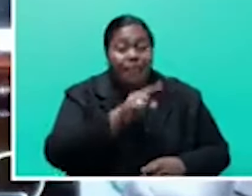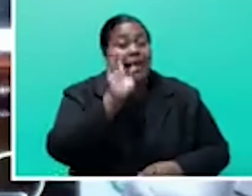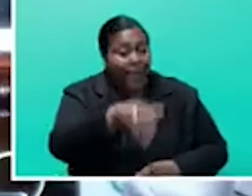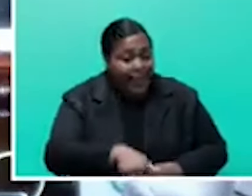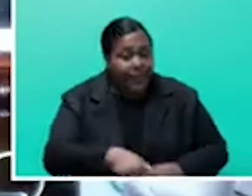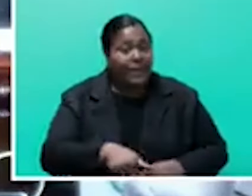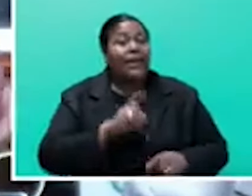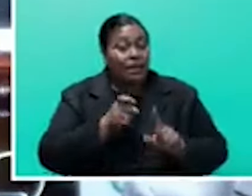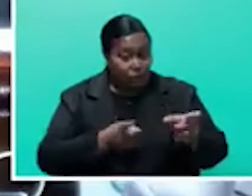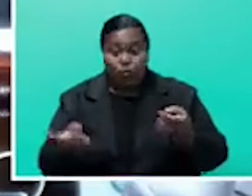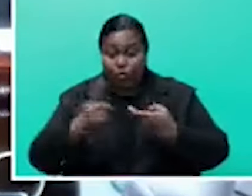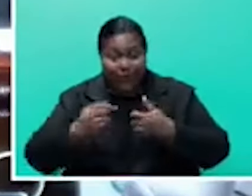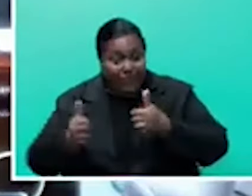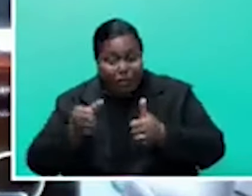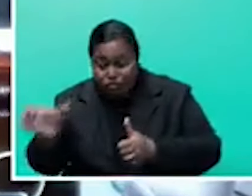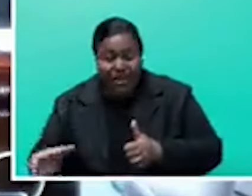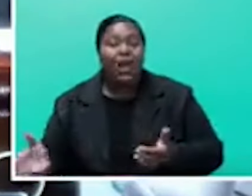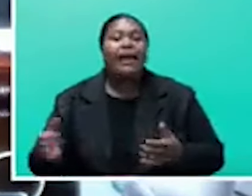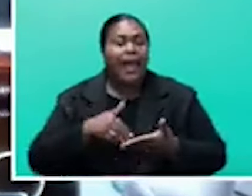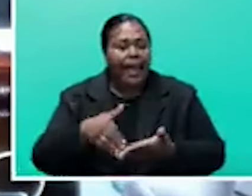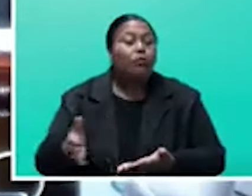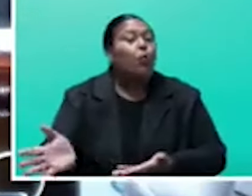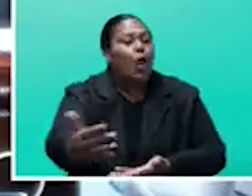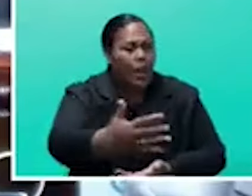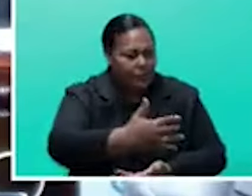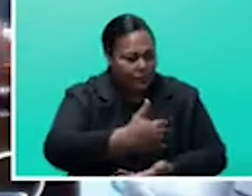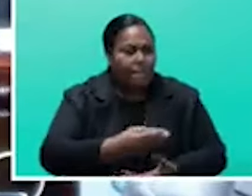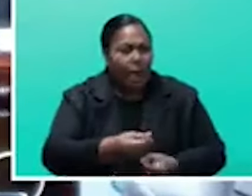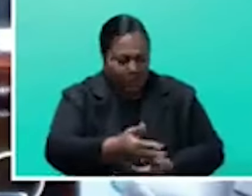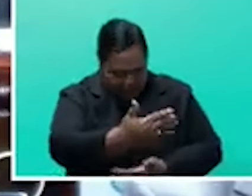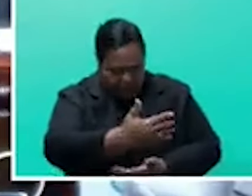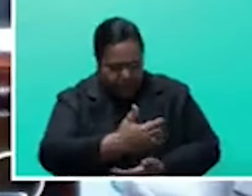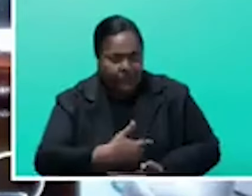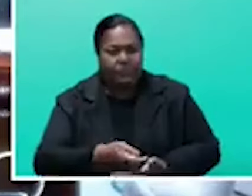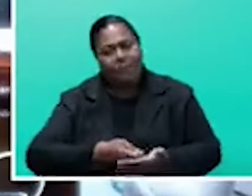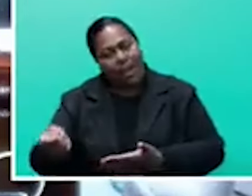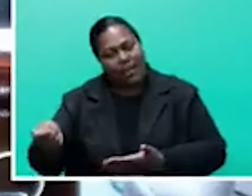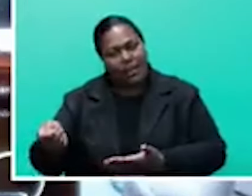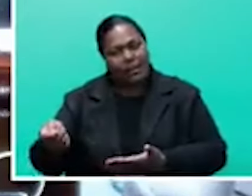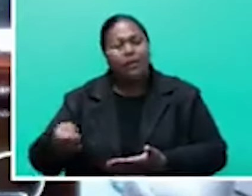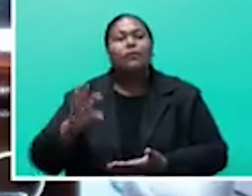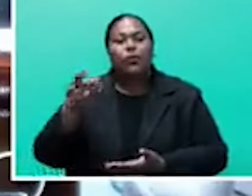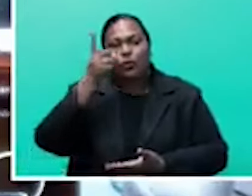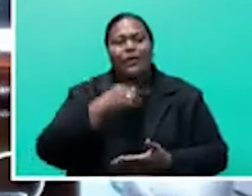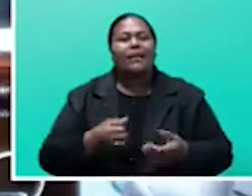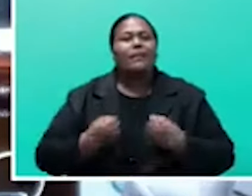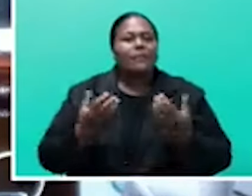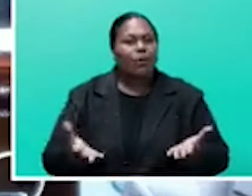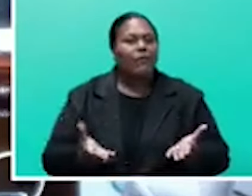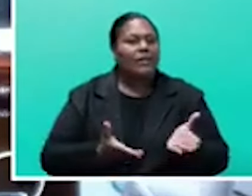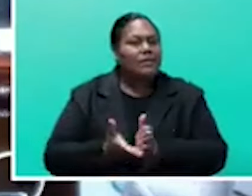the administrators and helps them to collect rates so that the town and city councils can deliver the